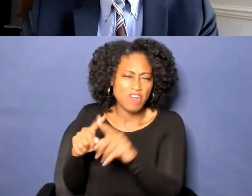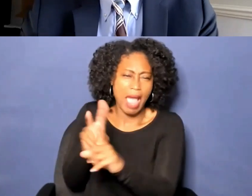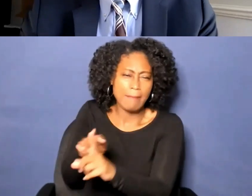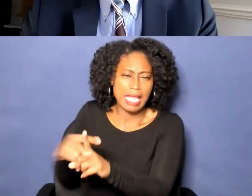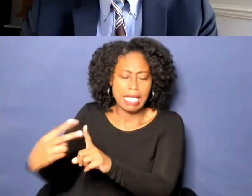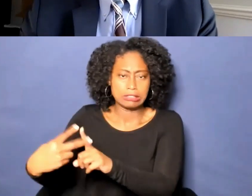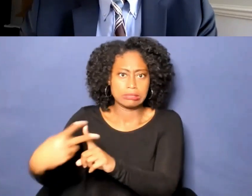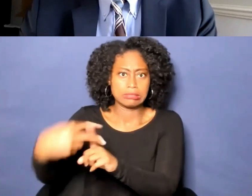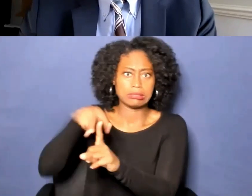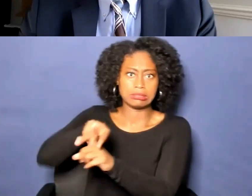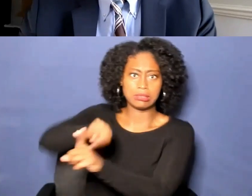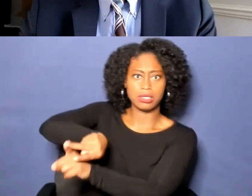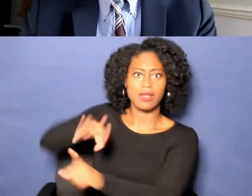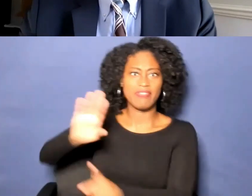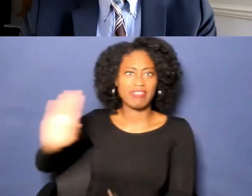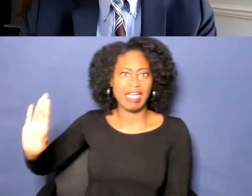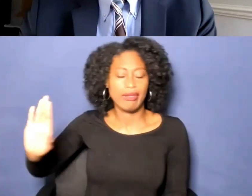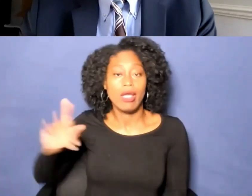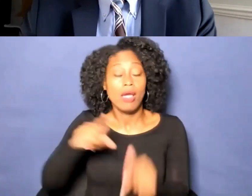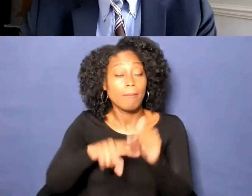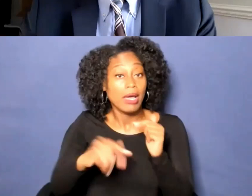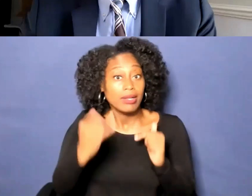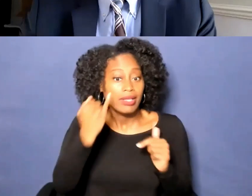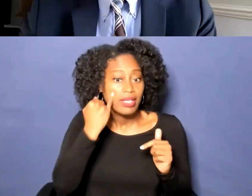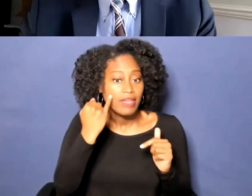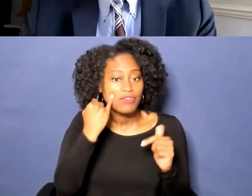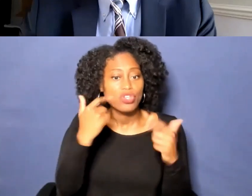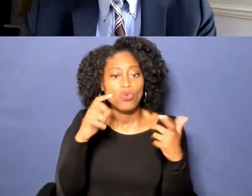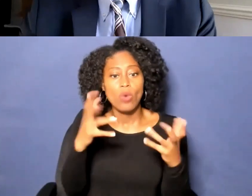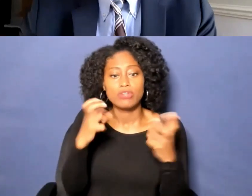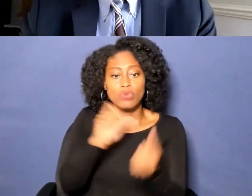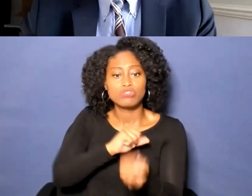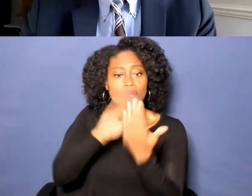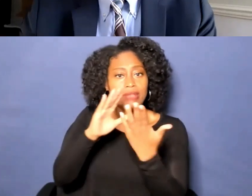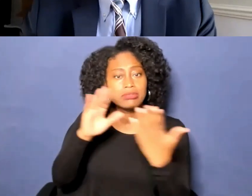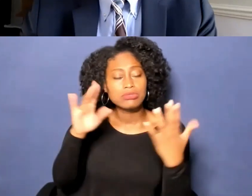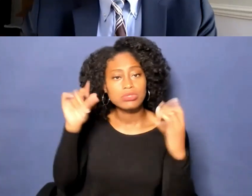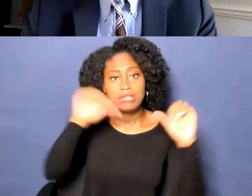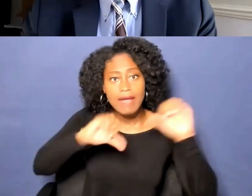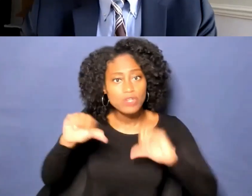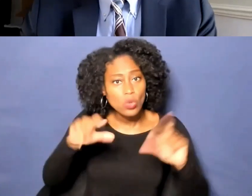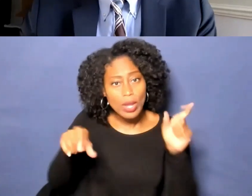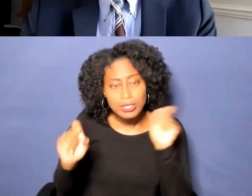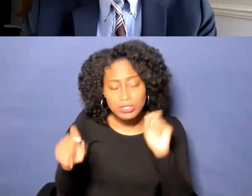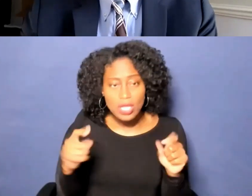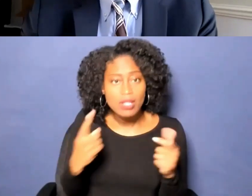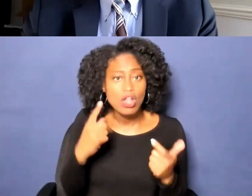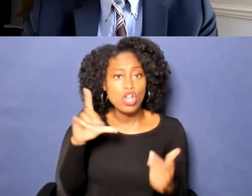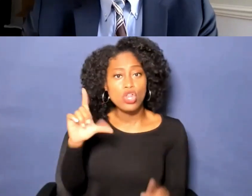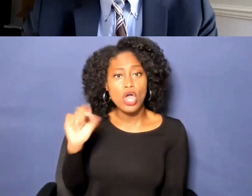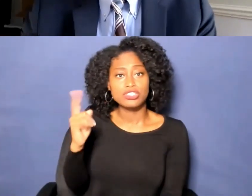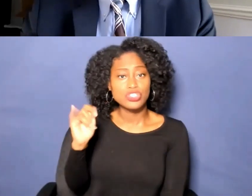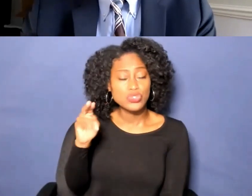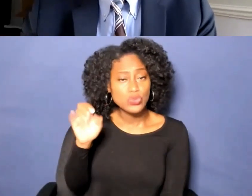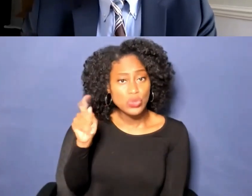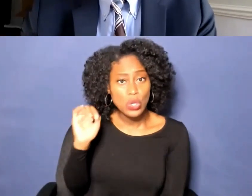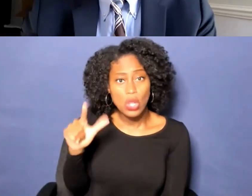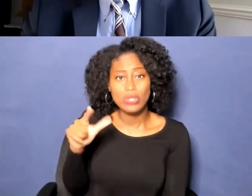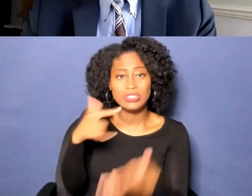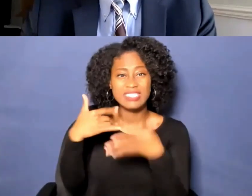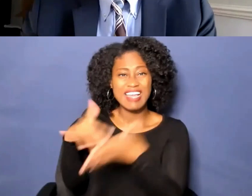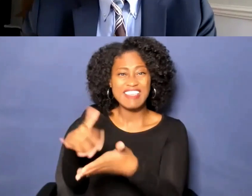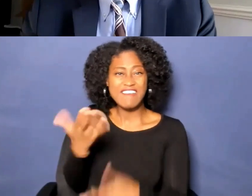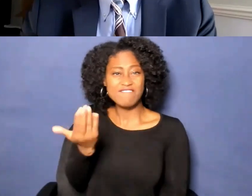command addressing important scientific questions, a longitudinal study at 15 institutions is